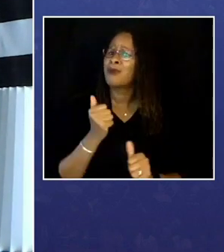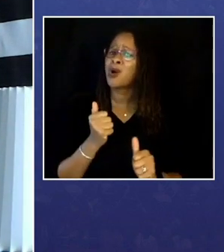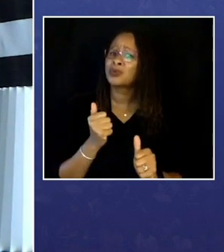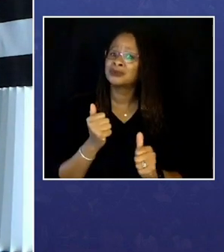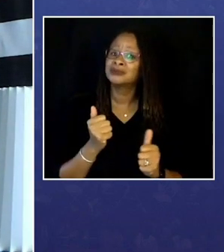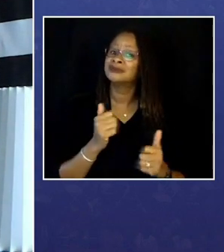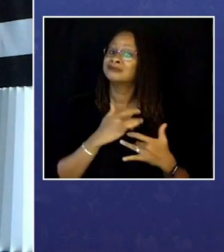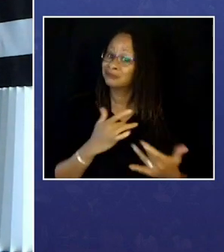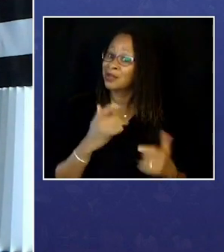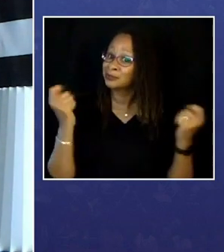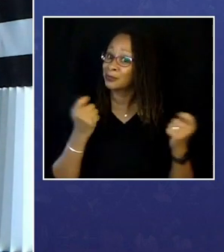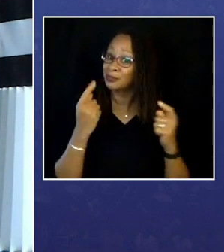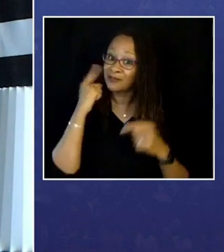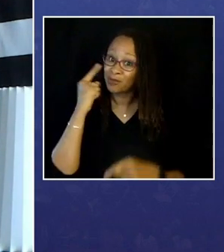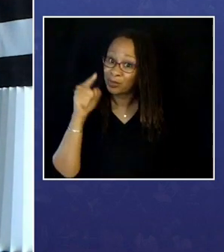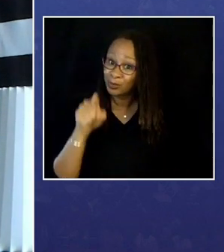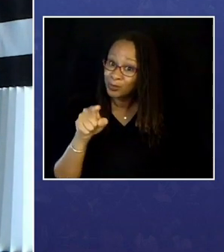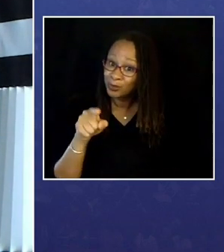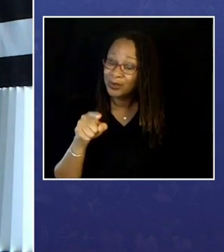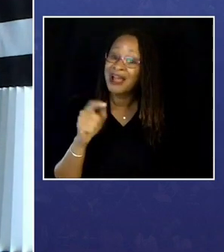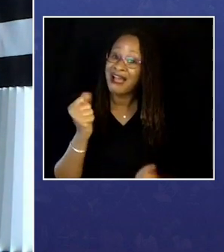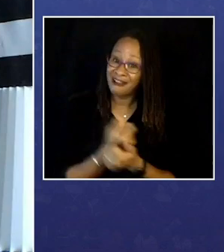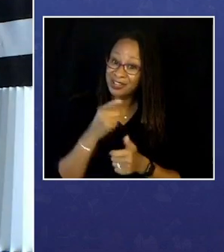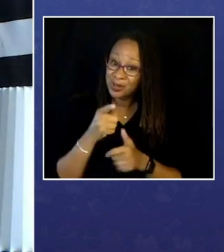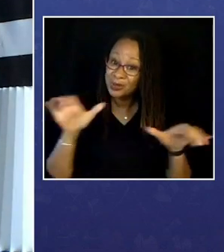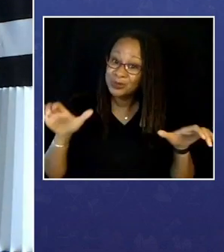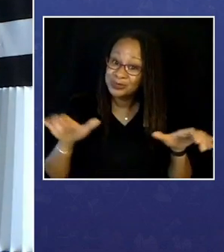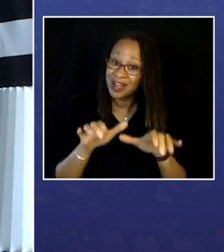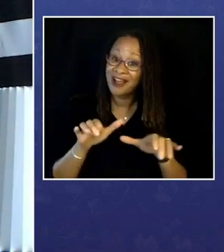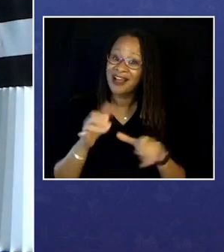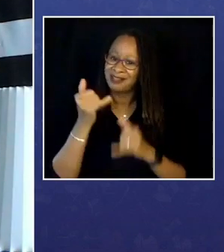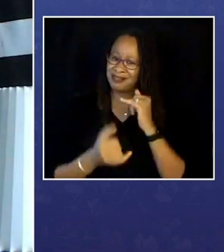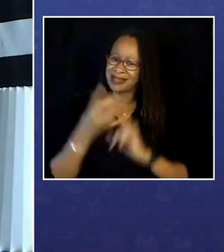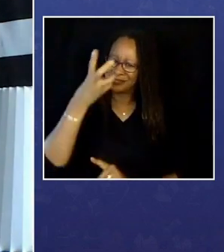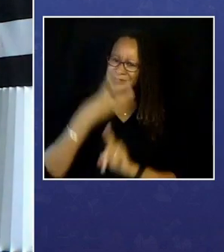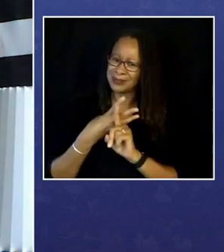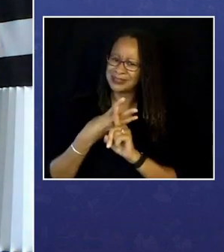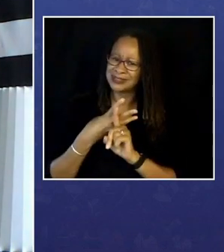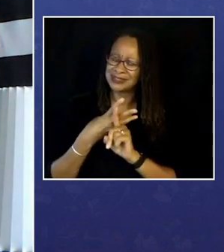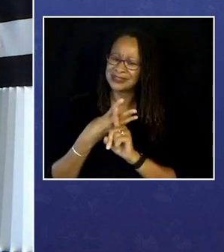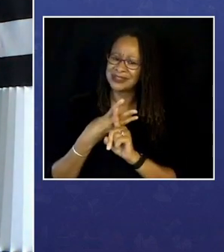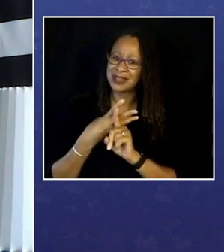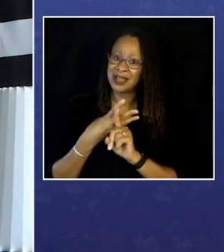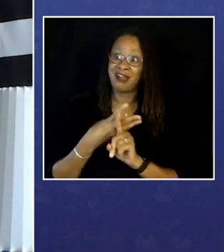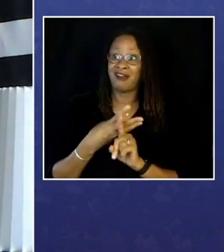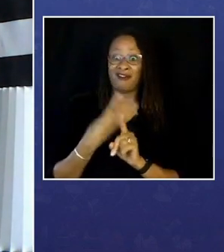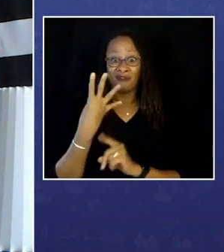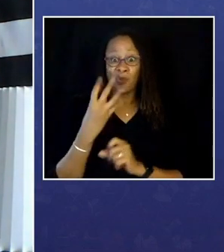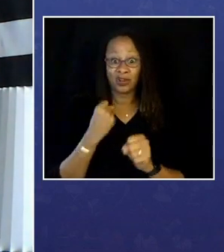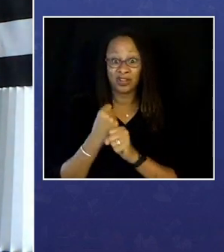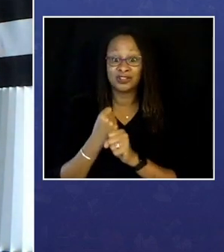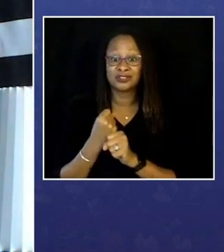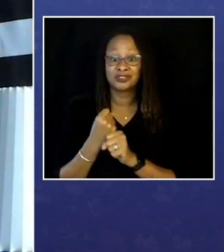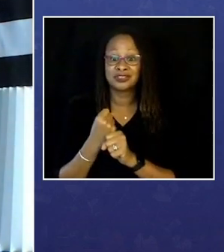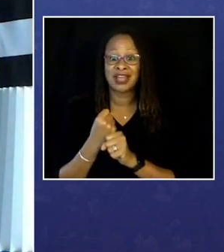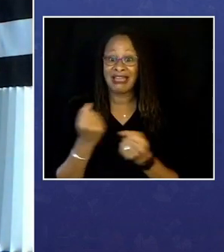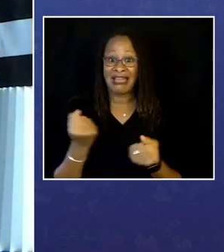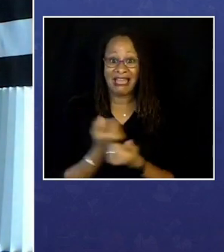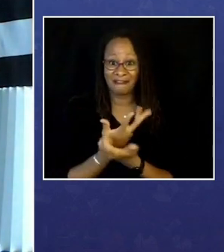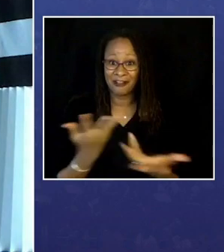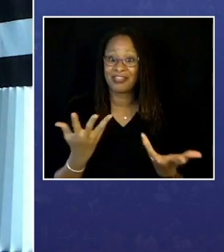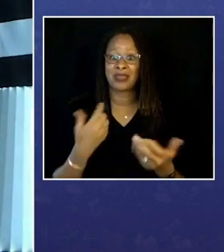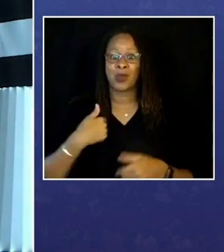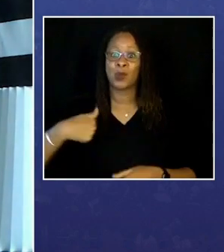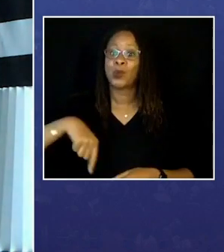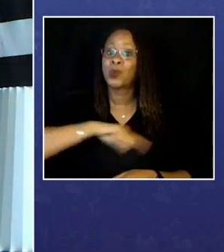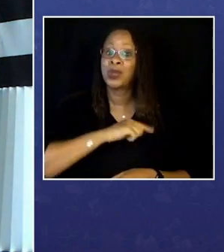a celebration of you. Everything you've done these last 6 months, these last 4 years, and